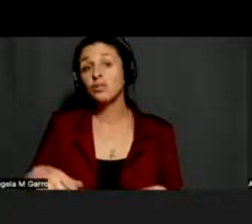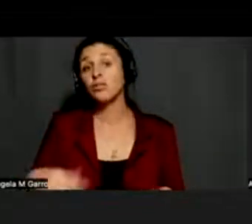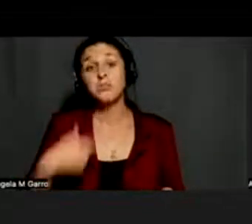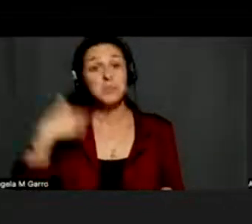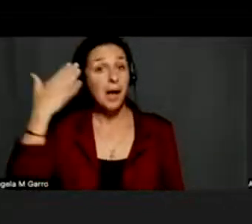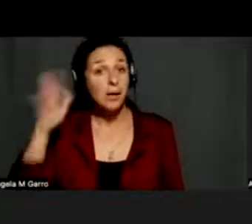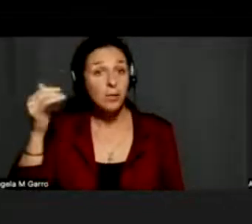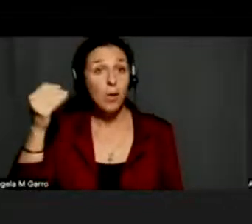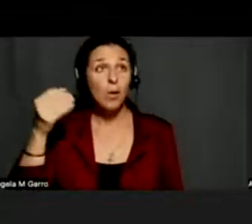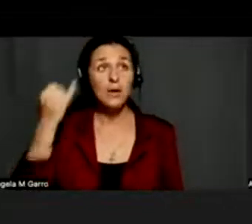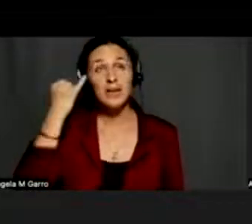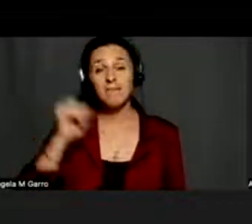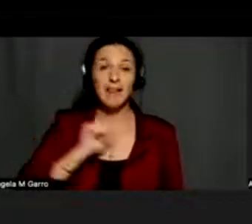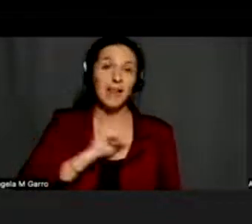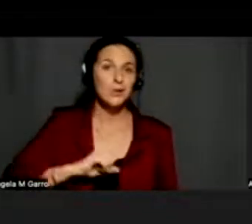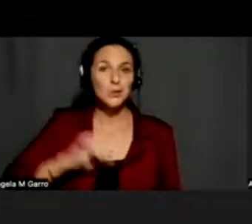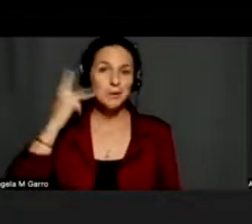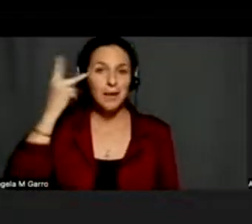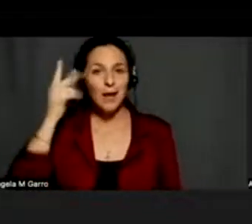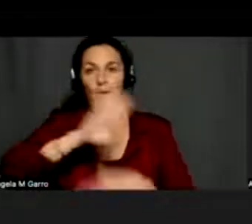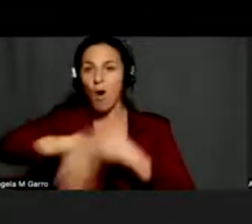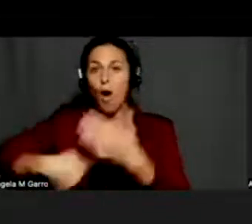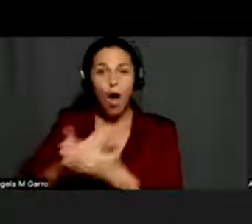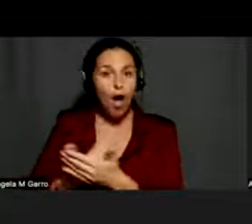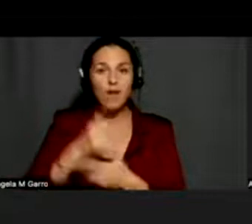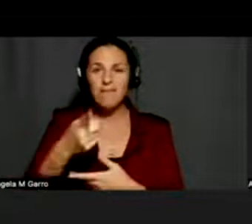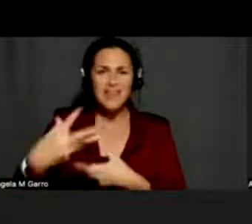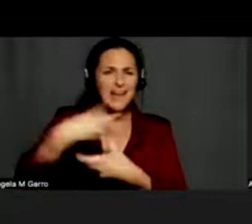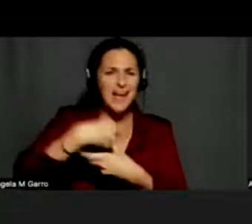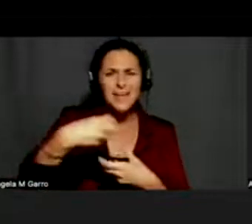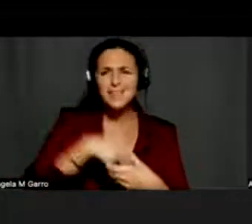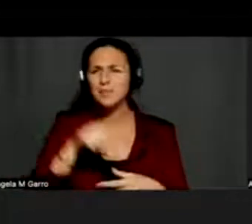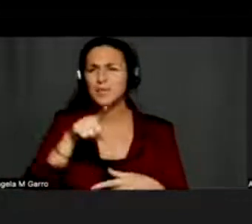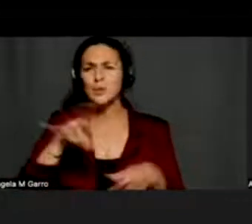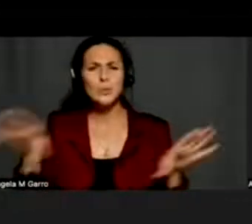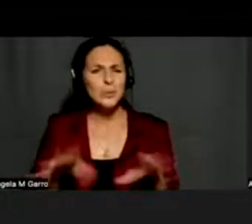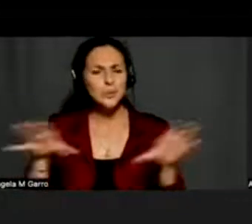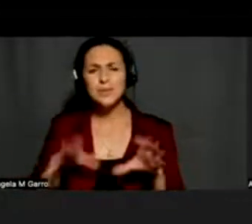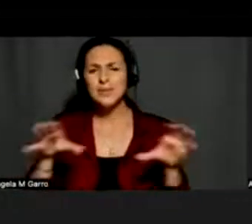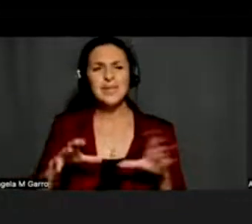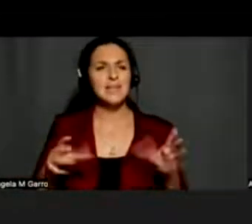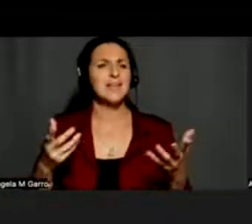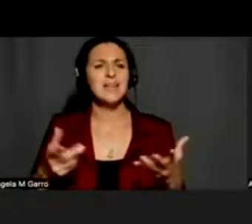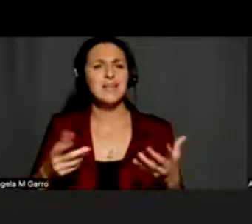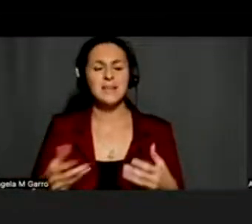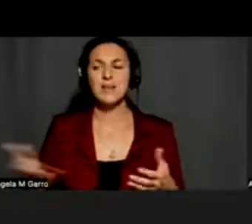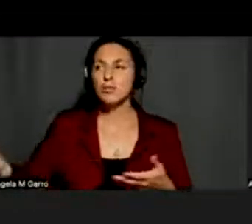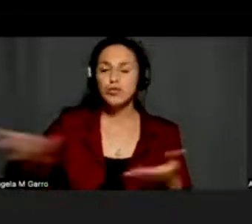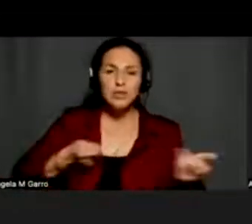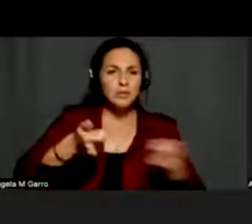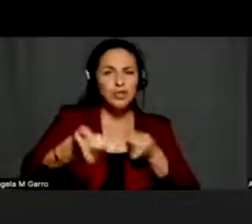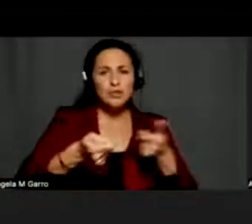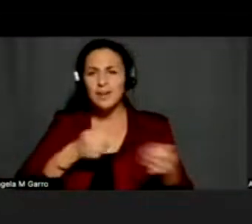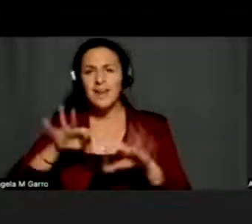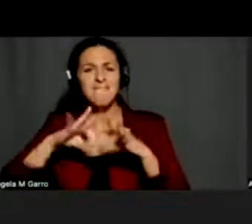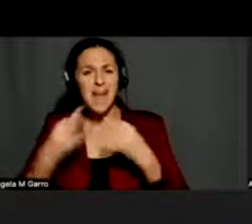super apparent, like all of the engagement that you did for bringing families and teachers and